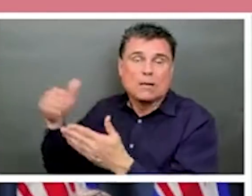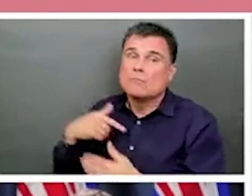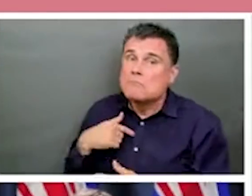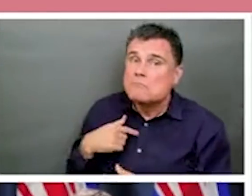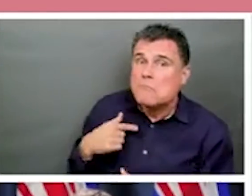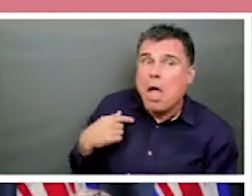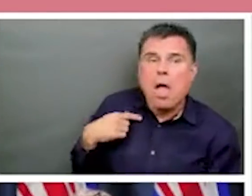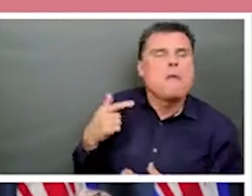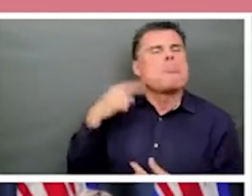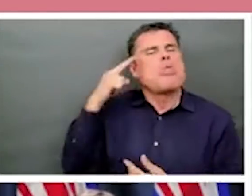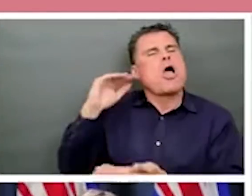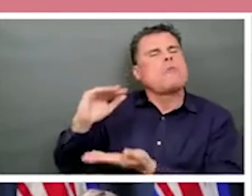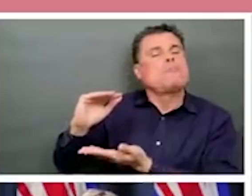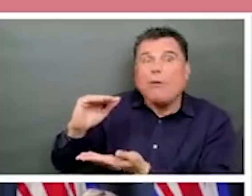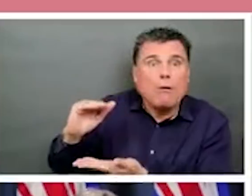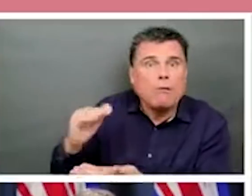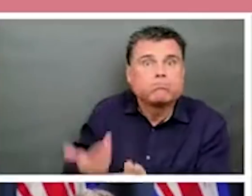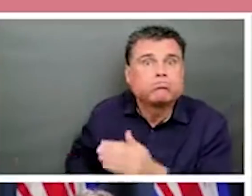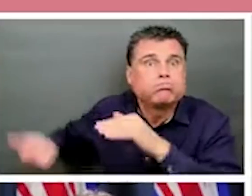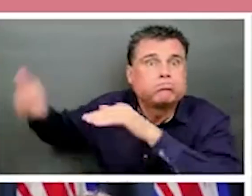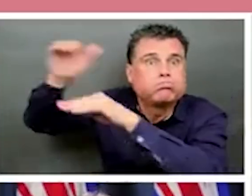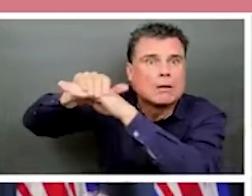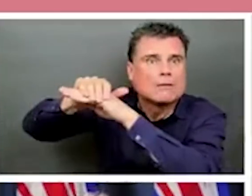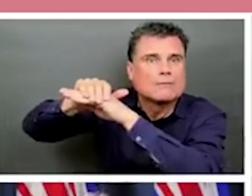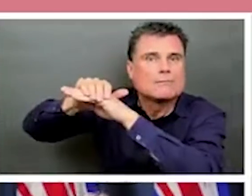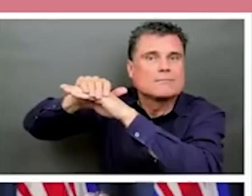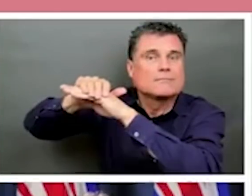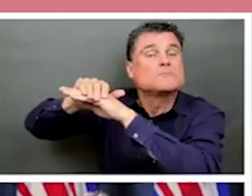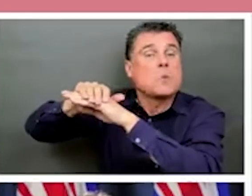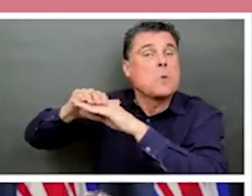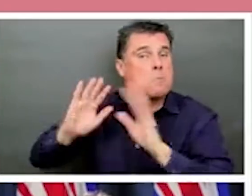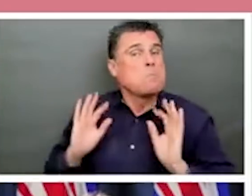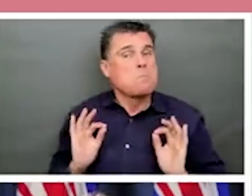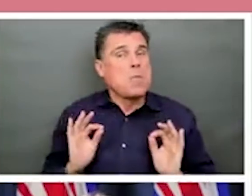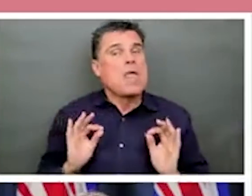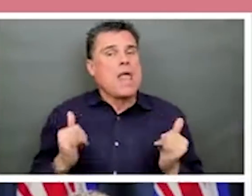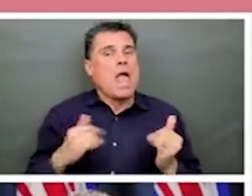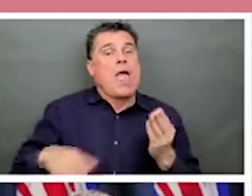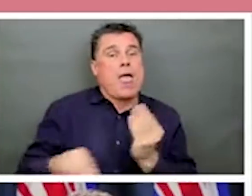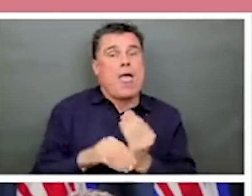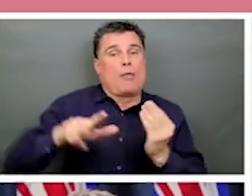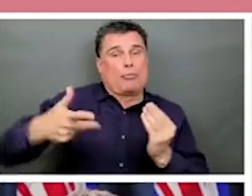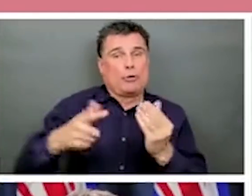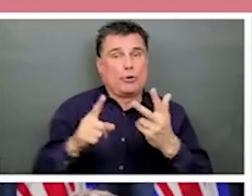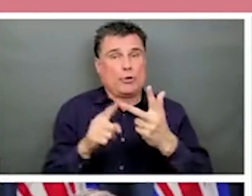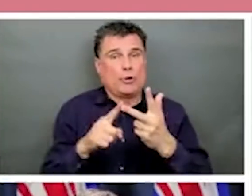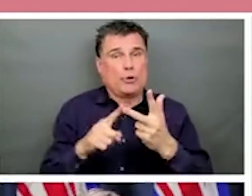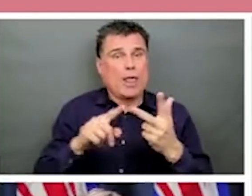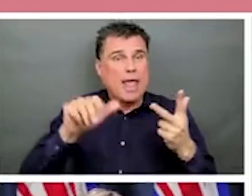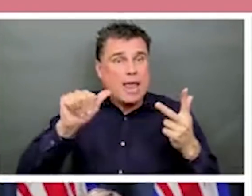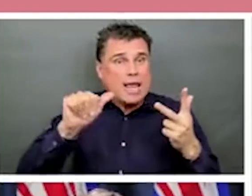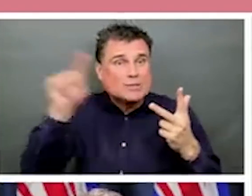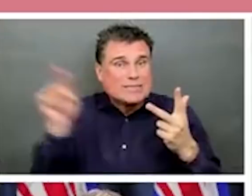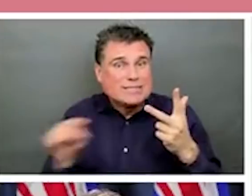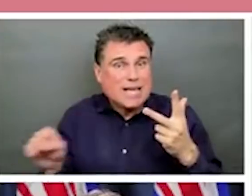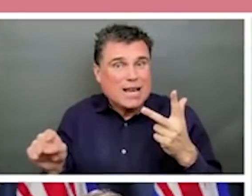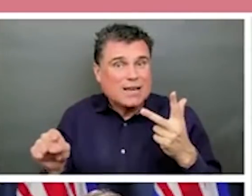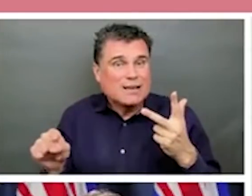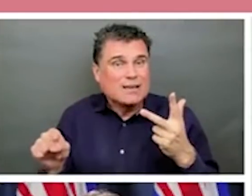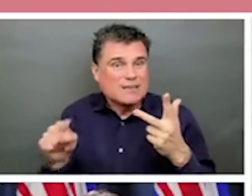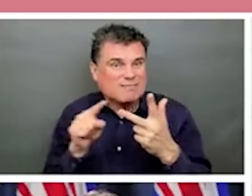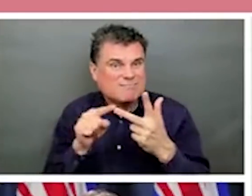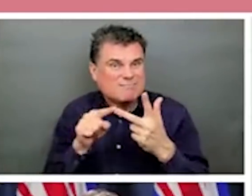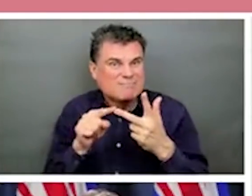have the added AstraZeneca Covishield vaccine that Dr. Henry's already talked to you about. We do know that Johnson & Johnson